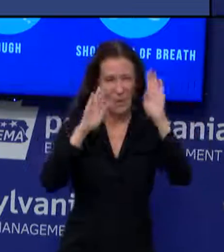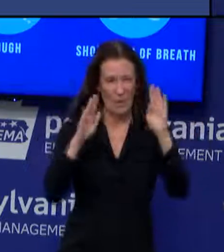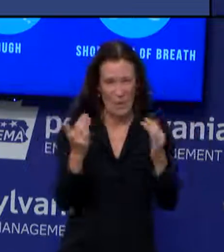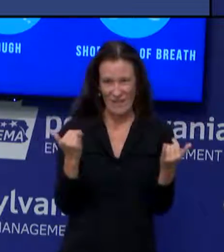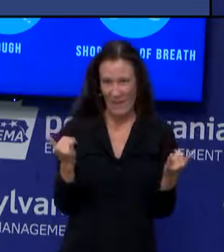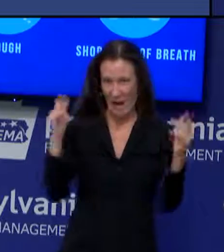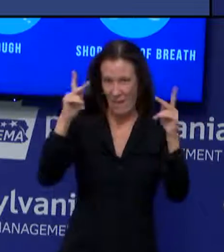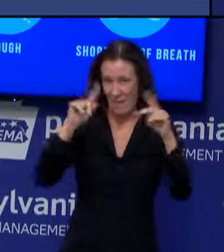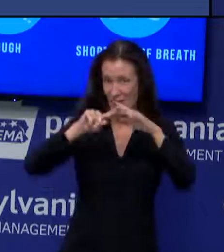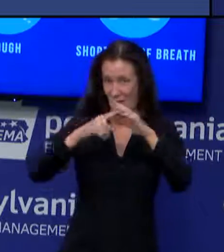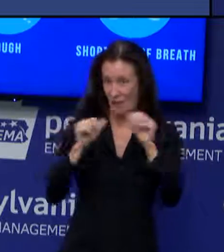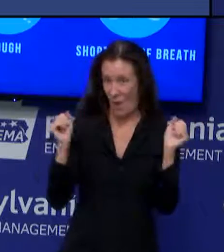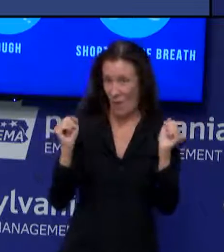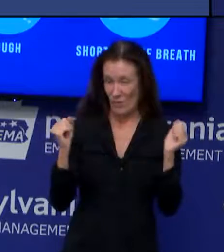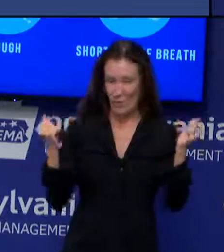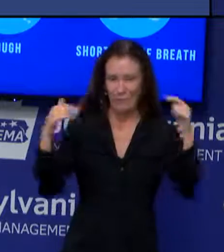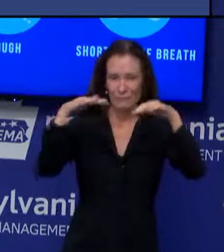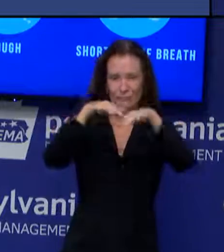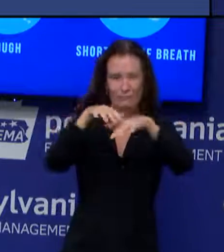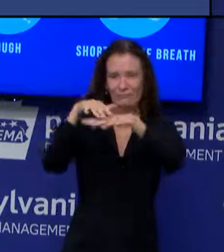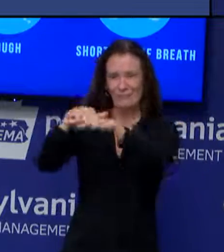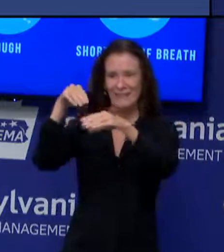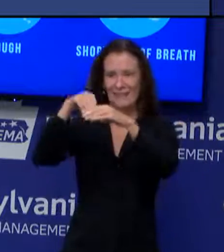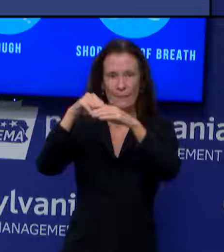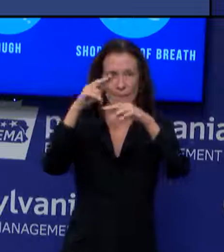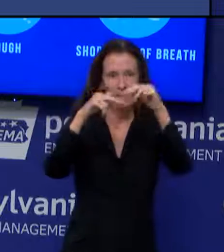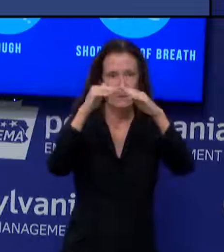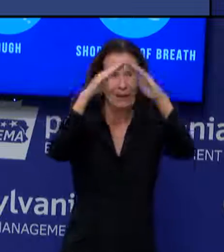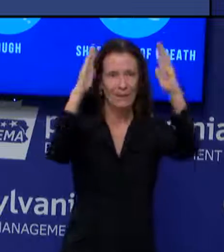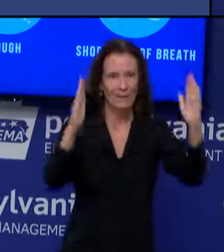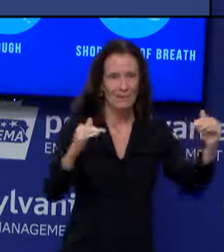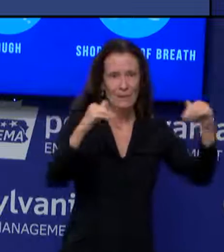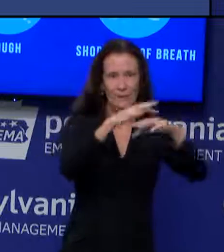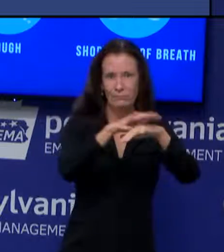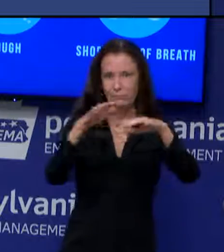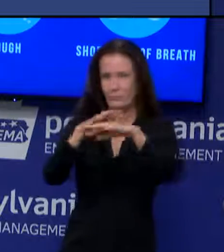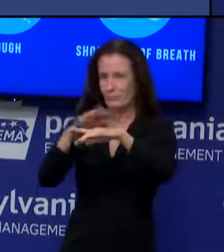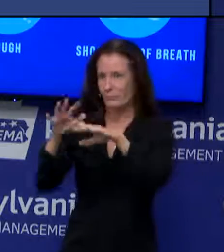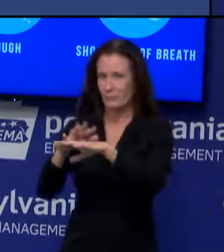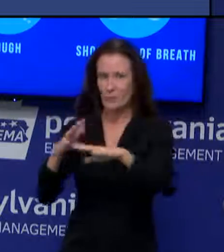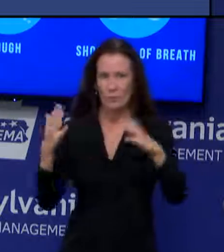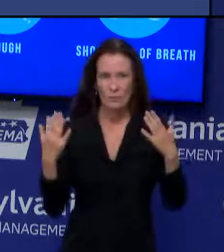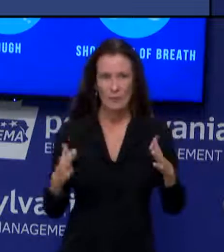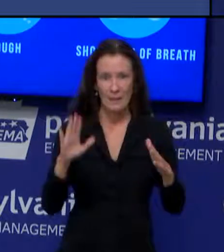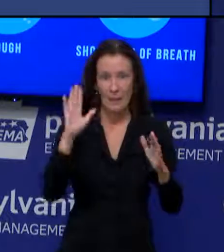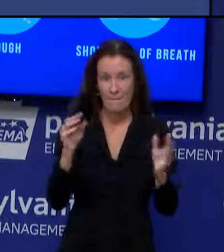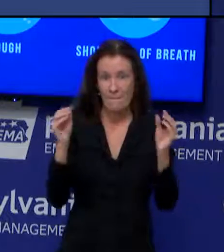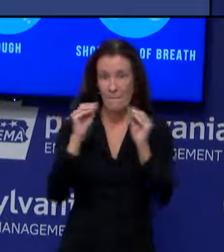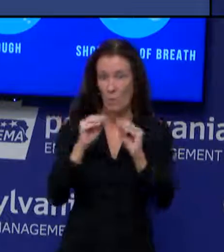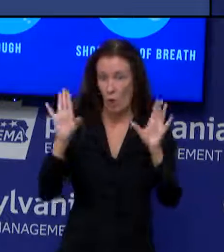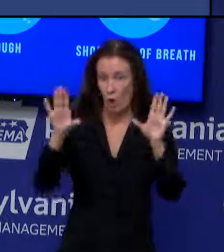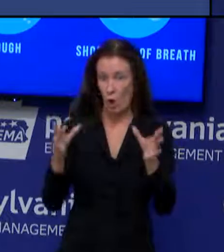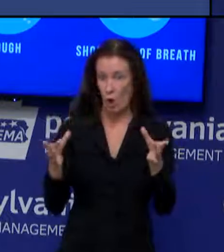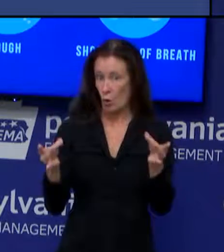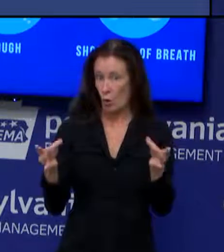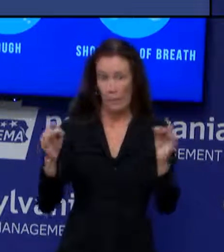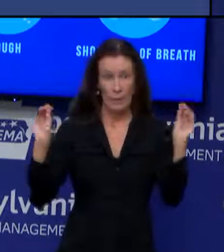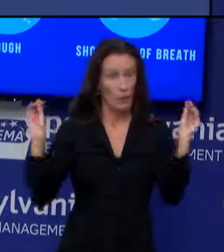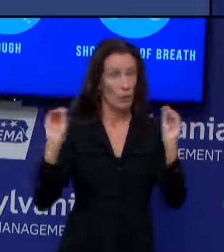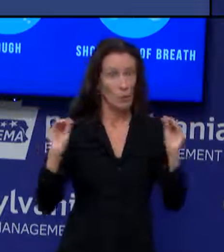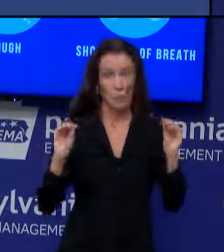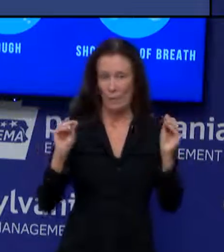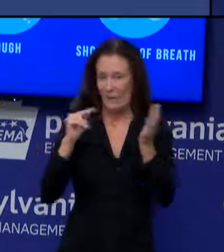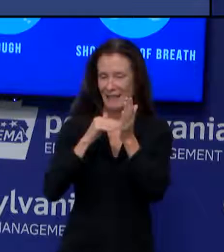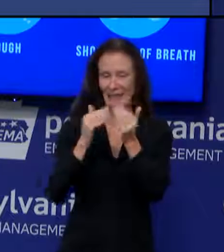indoors. Cold weather with less humidity does impact the spread of respiratory viruses, such as the flu